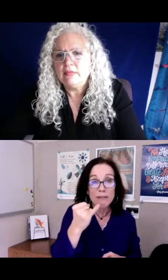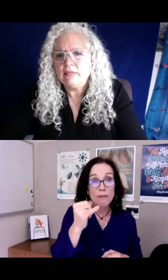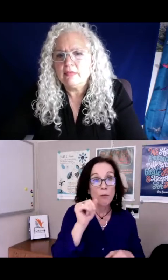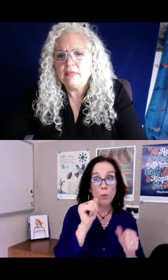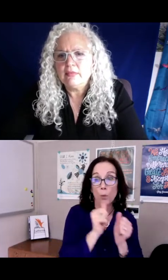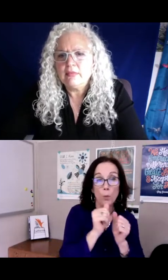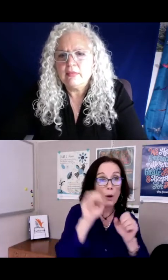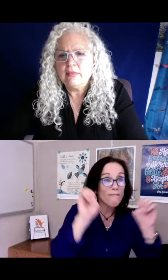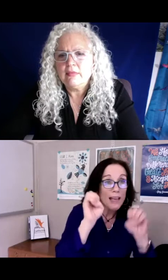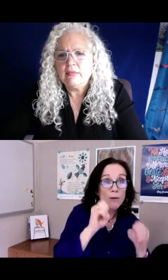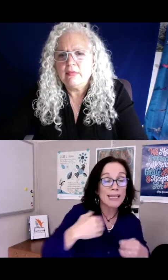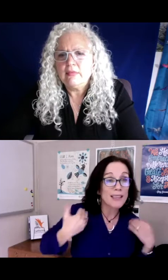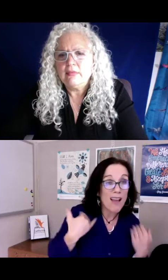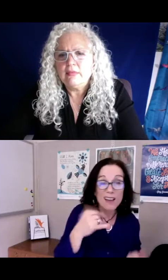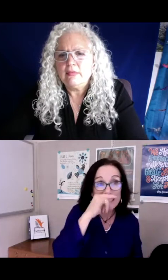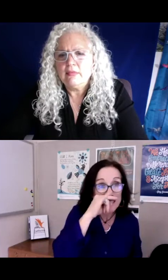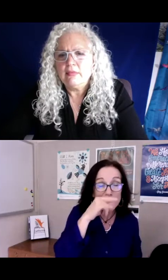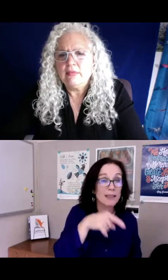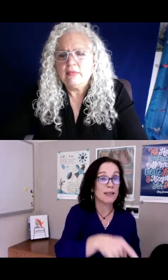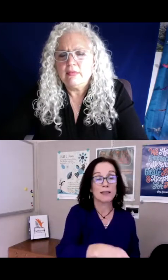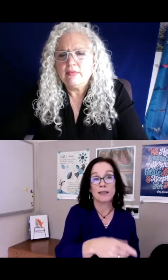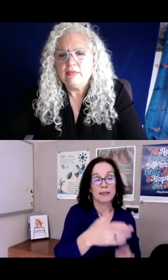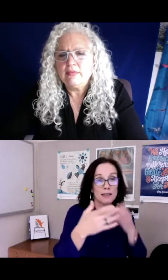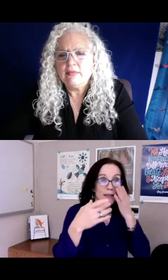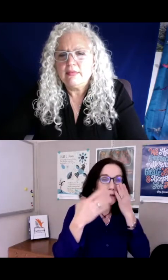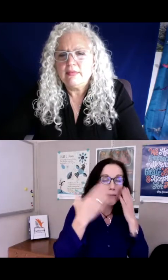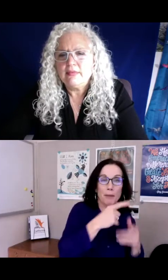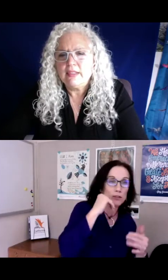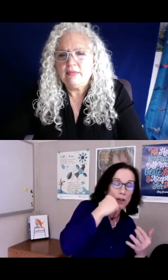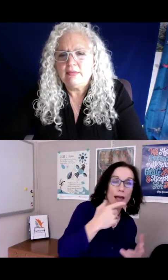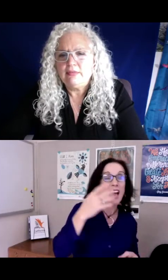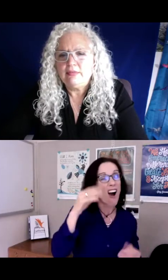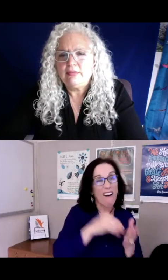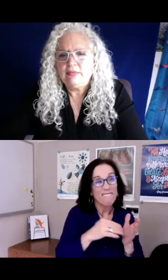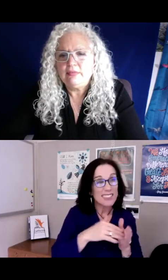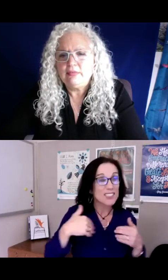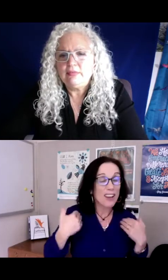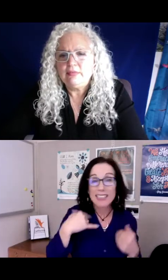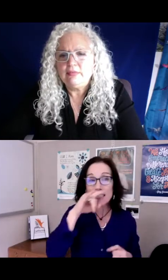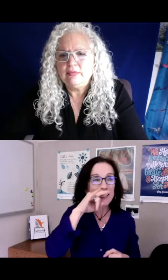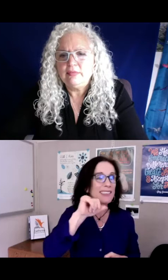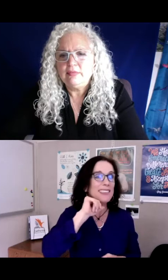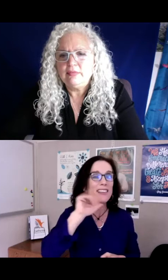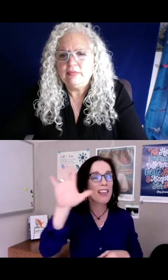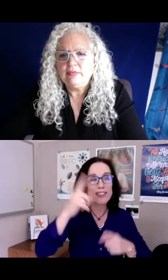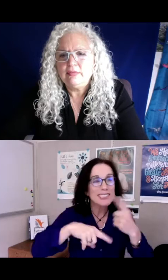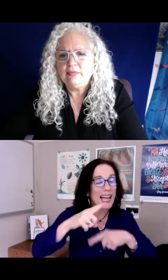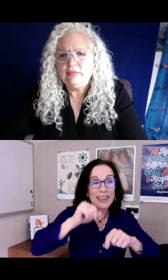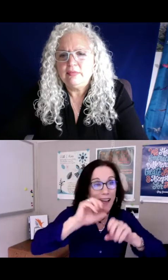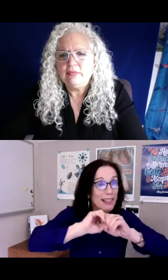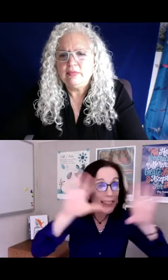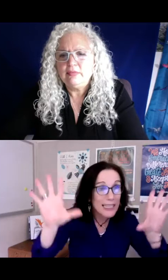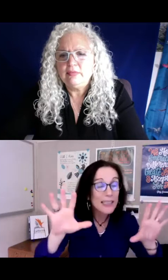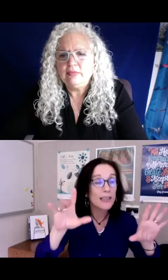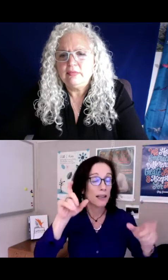One challenge, especially if you're evaluating young children, they may be shy, or often young